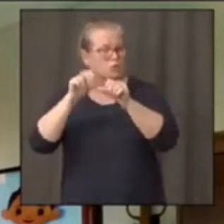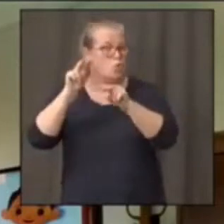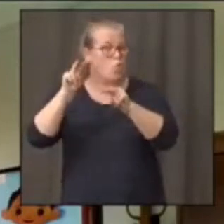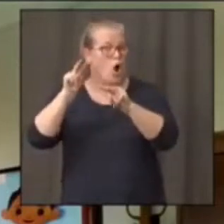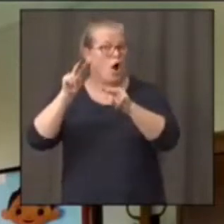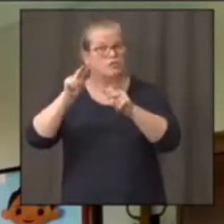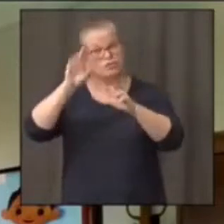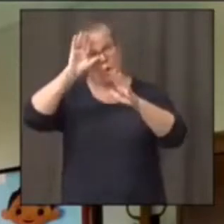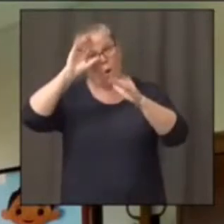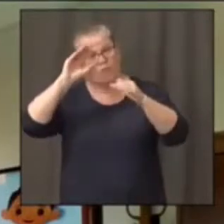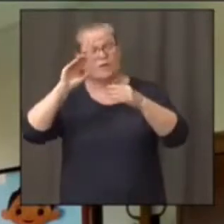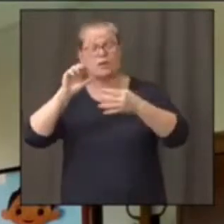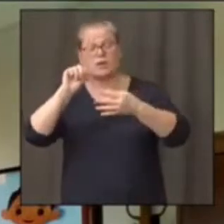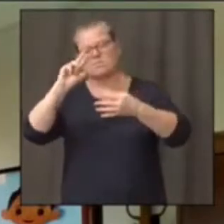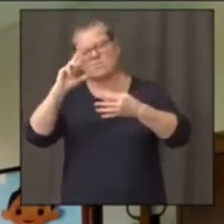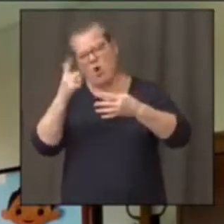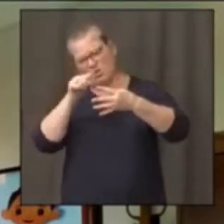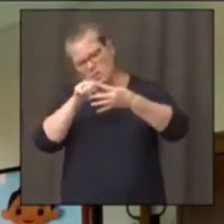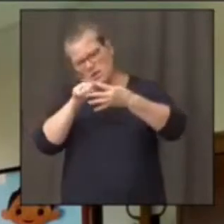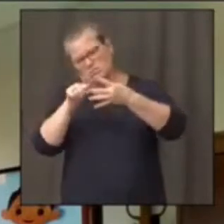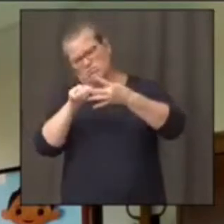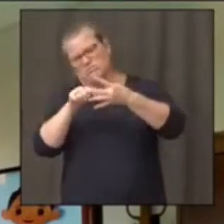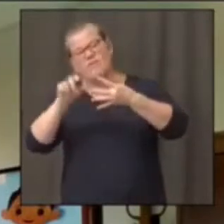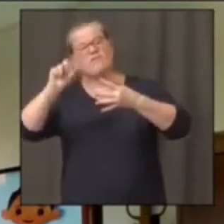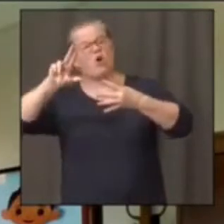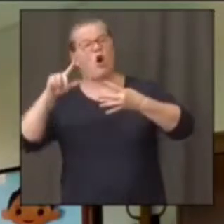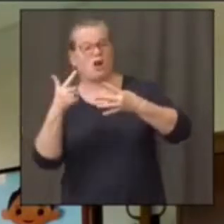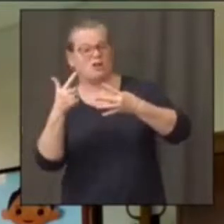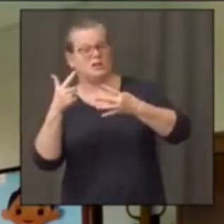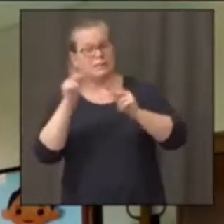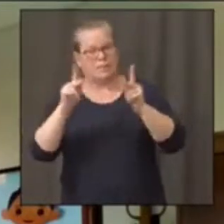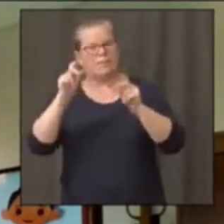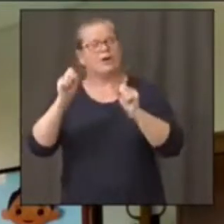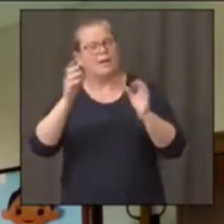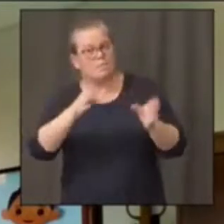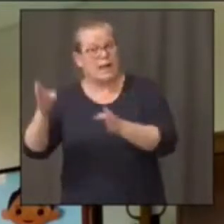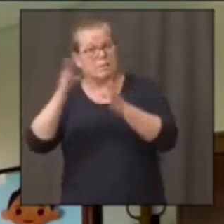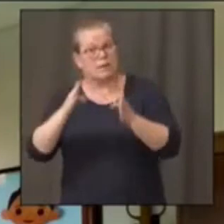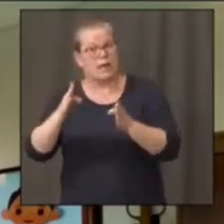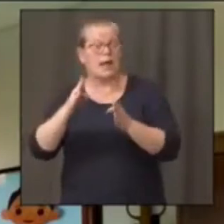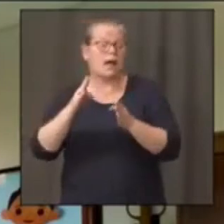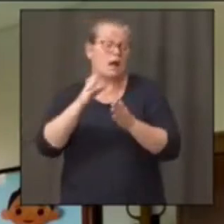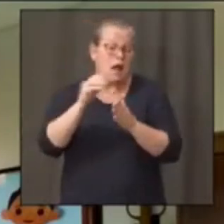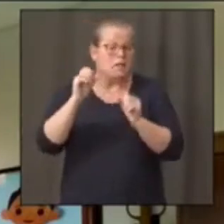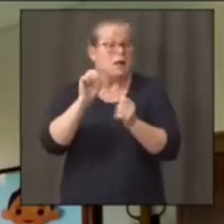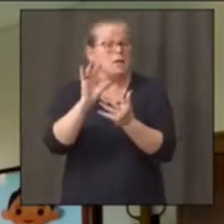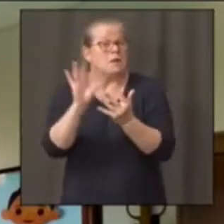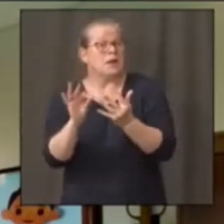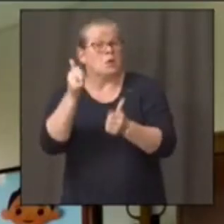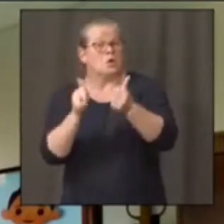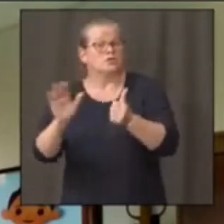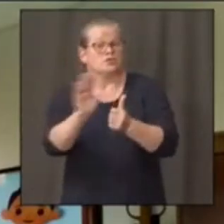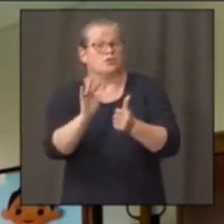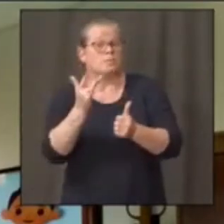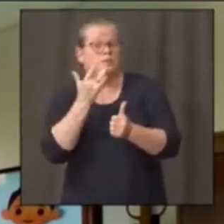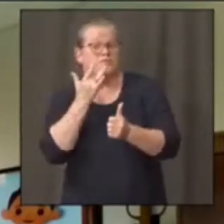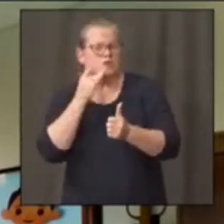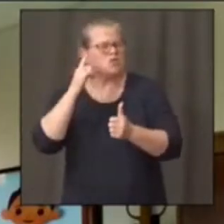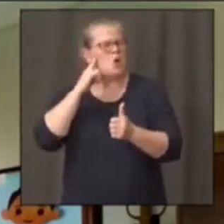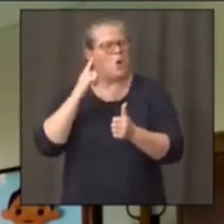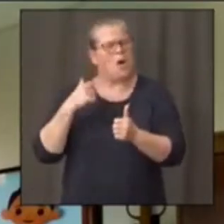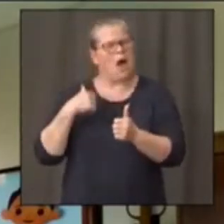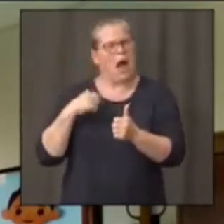enough time to plan and execute the plan that is selected. I think early August, giving them enough time is